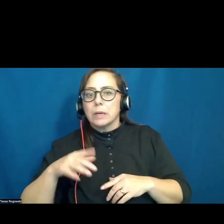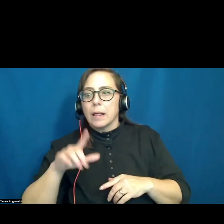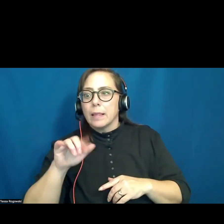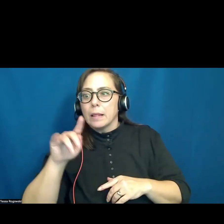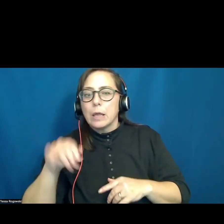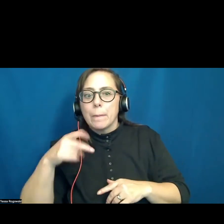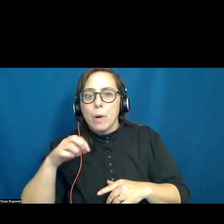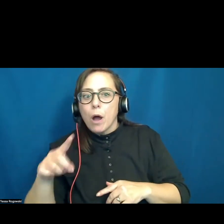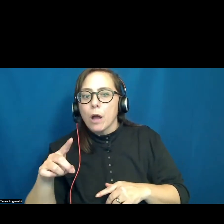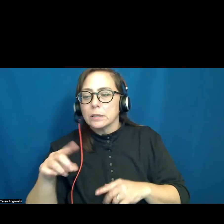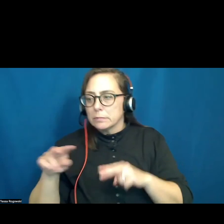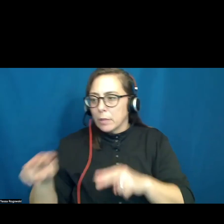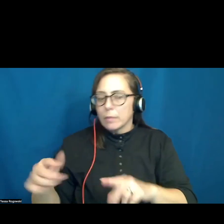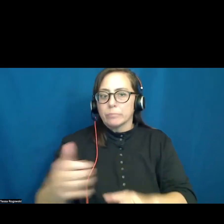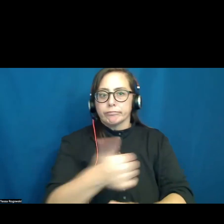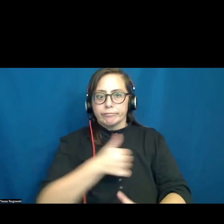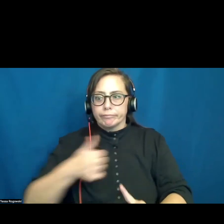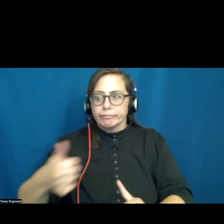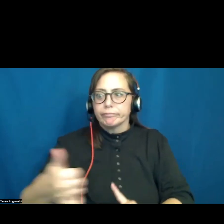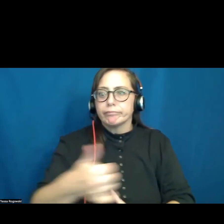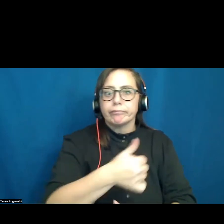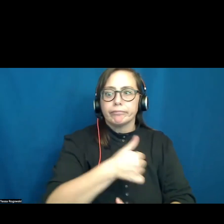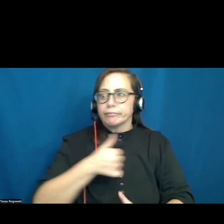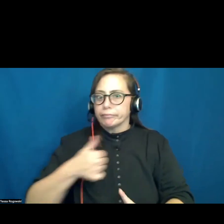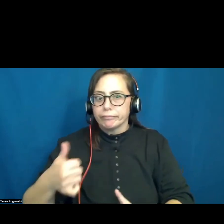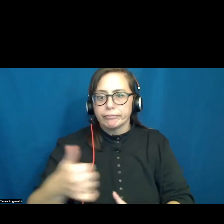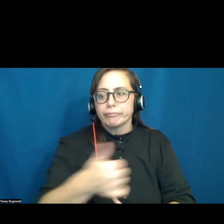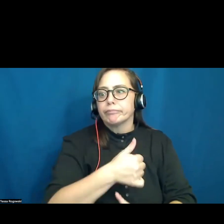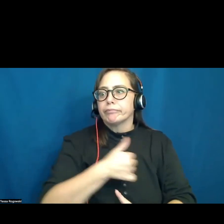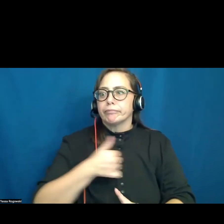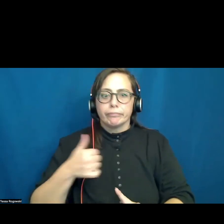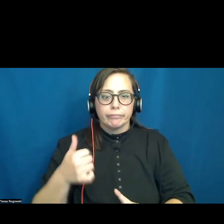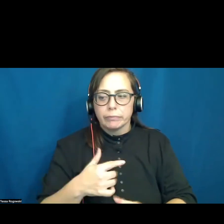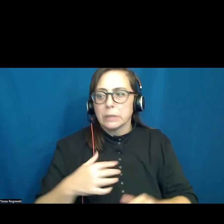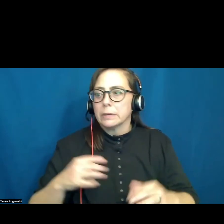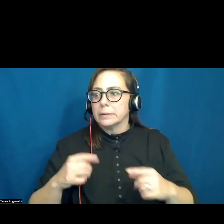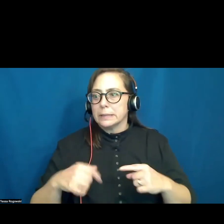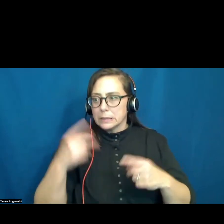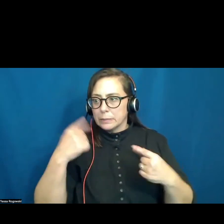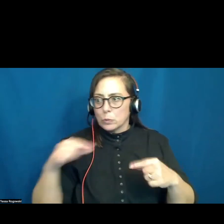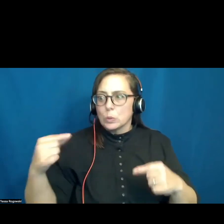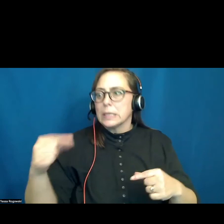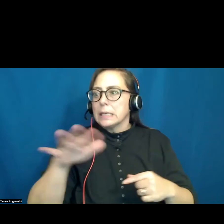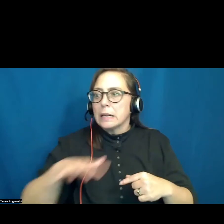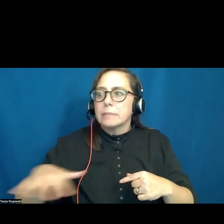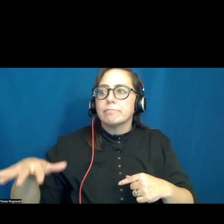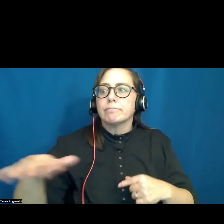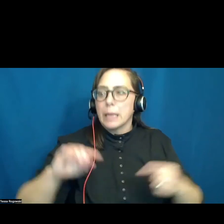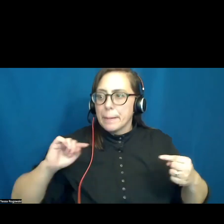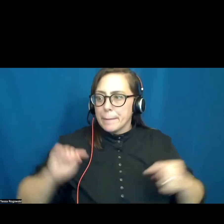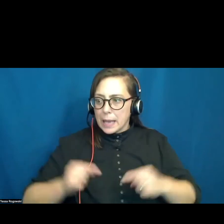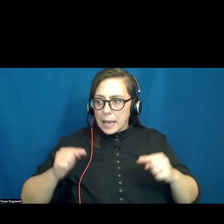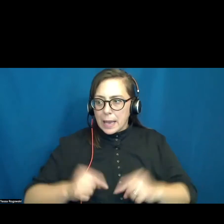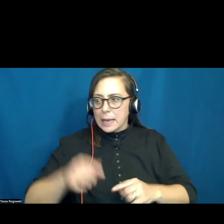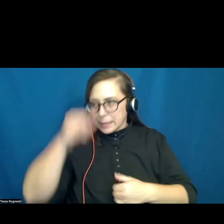little each time. It's too green, hurts a faraway hurt, like the moment after burning oneself, pain and the memory of